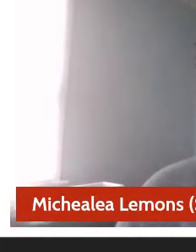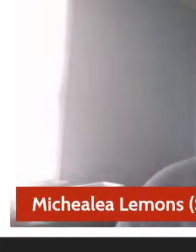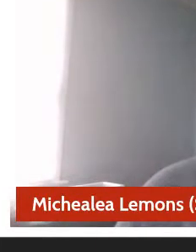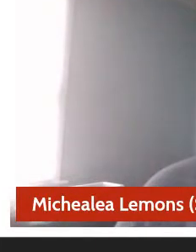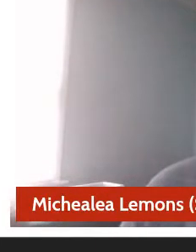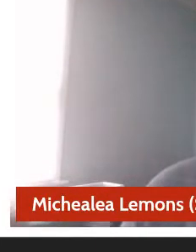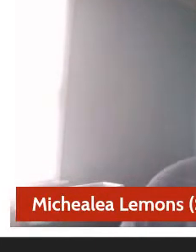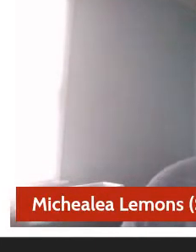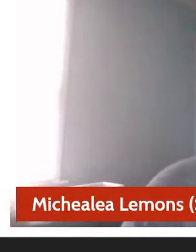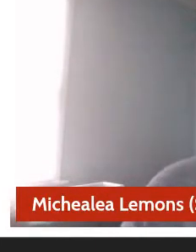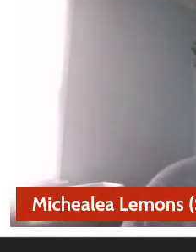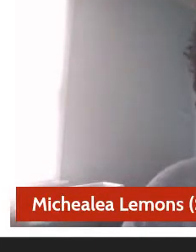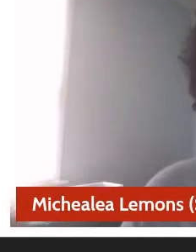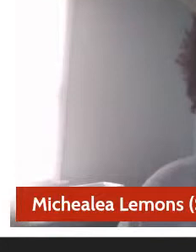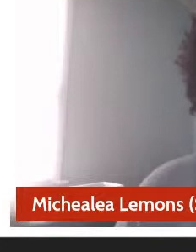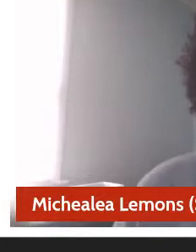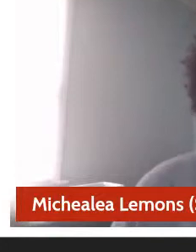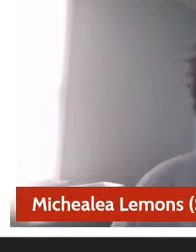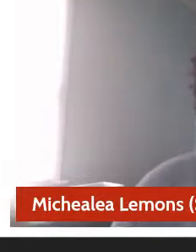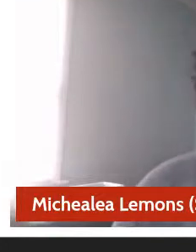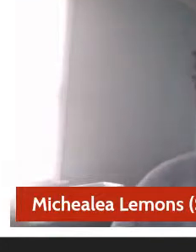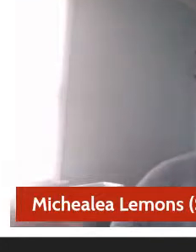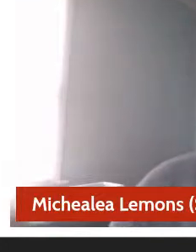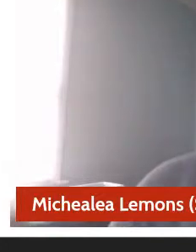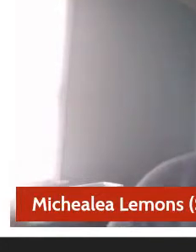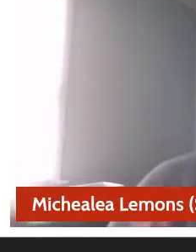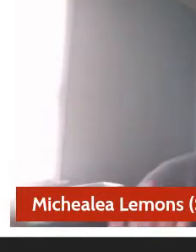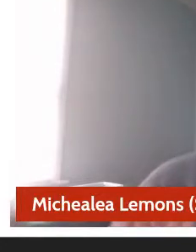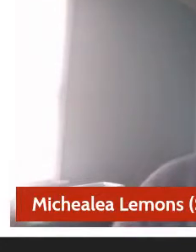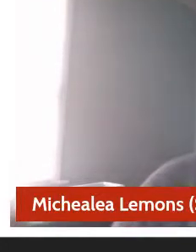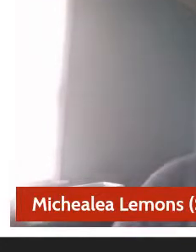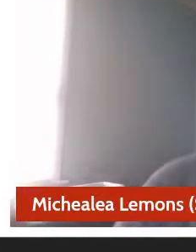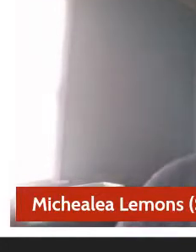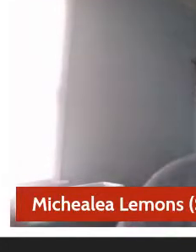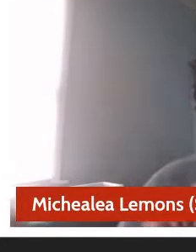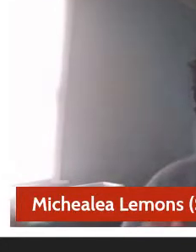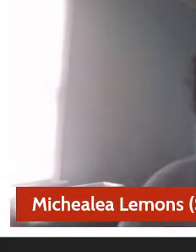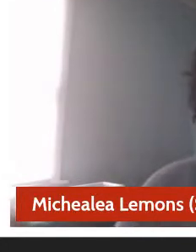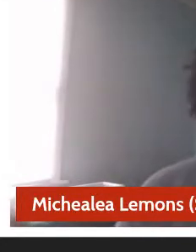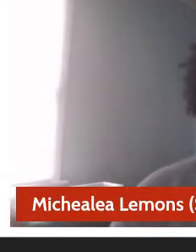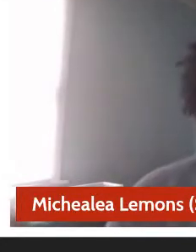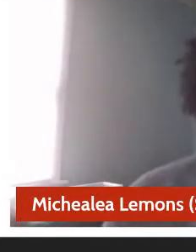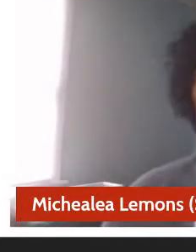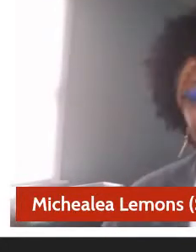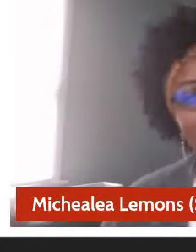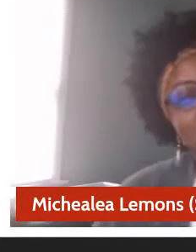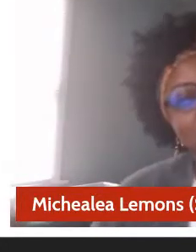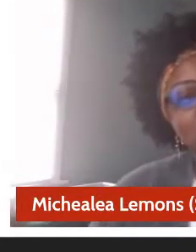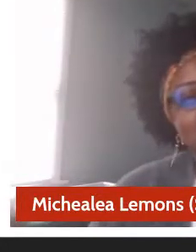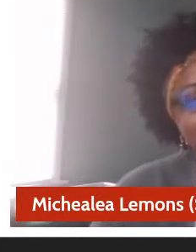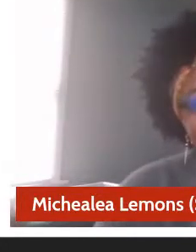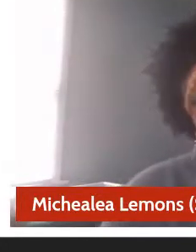and how her work has impacted her life. And before I play the video, I should give a disclaimer.